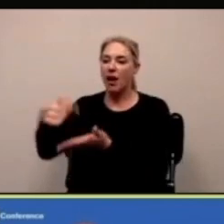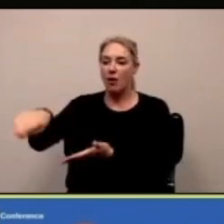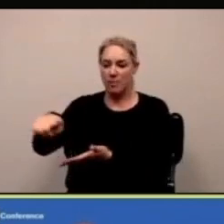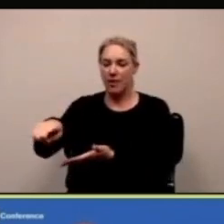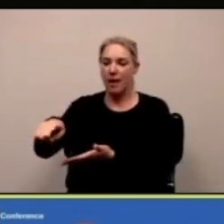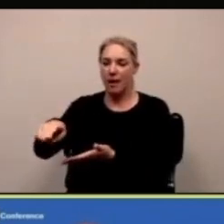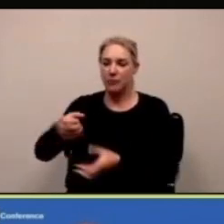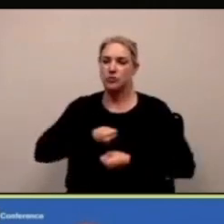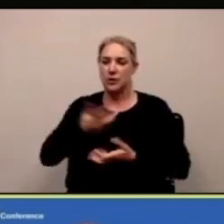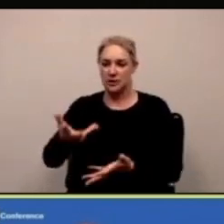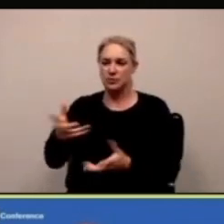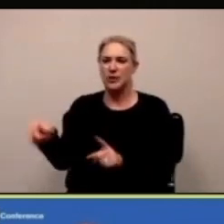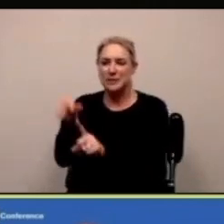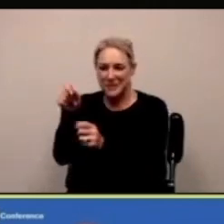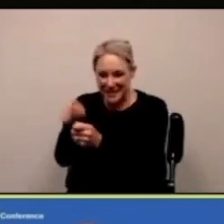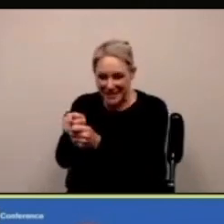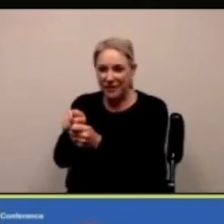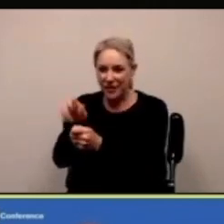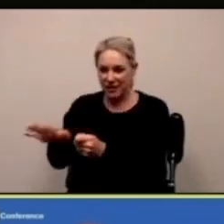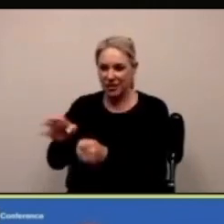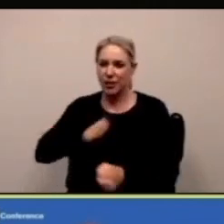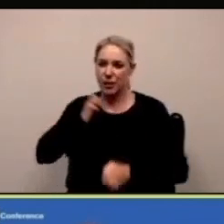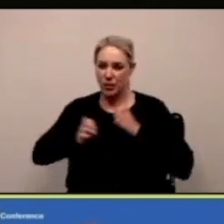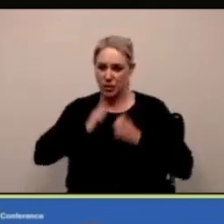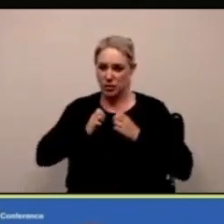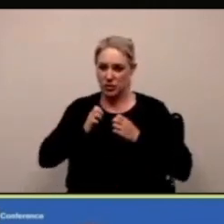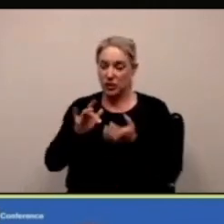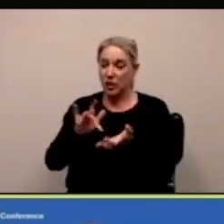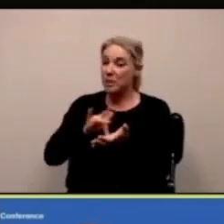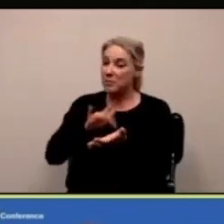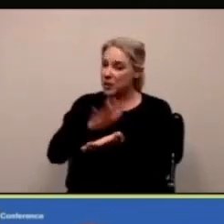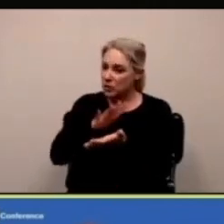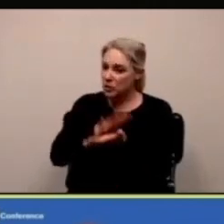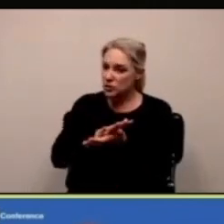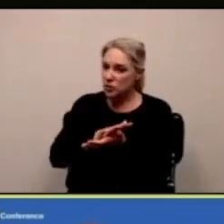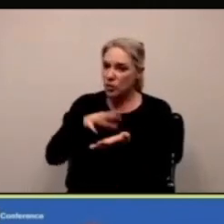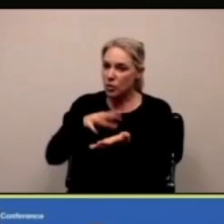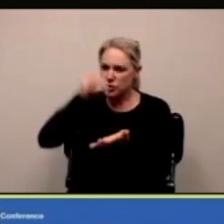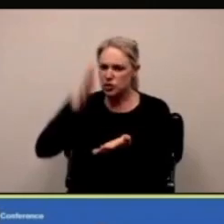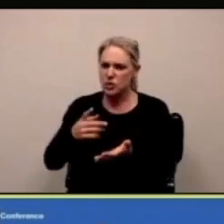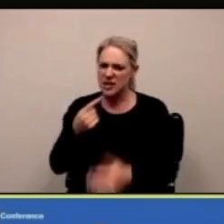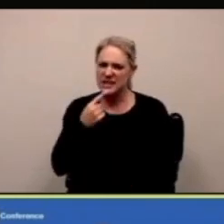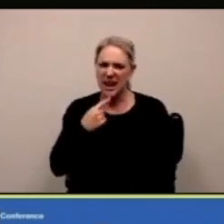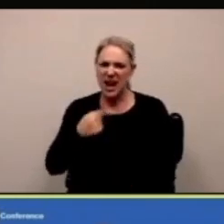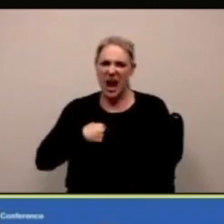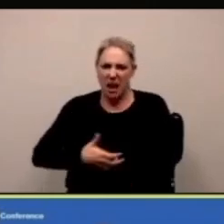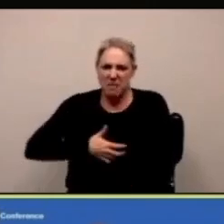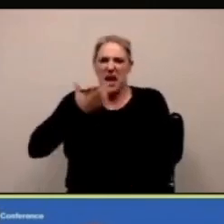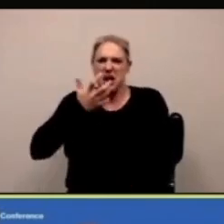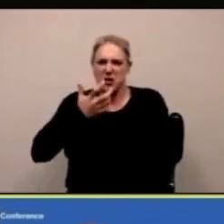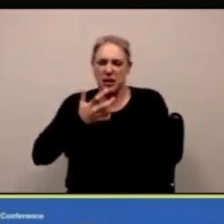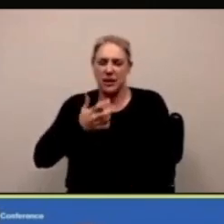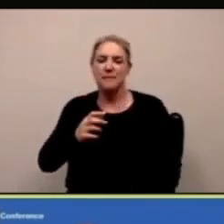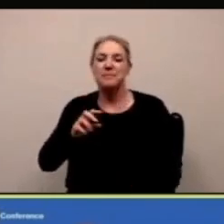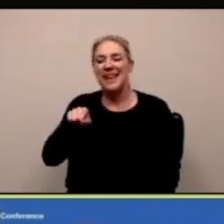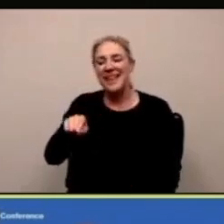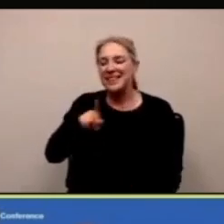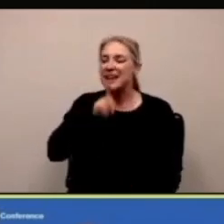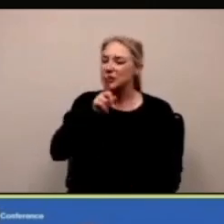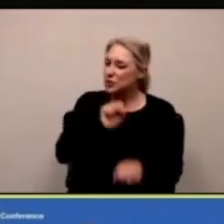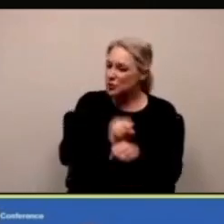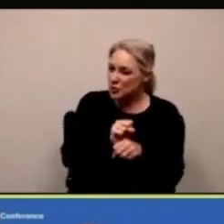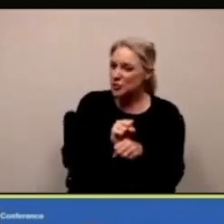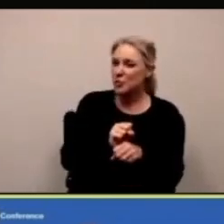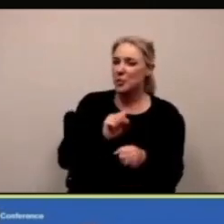I know when I was working with my middle school students, sometimes they were just like, I'm just angry, but they actually meant they were disappointed or